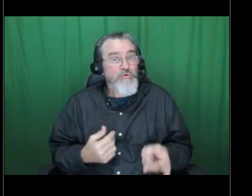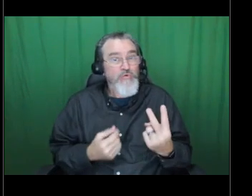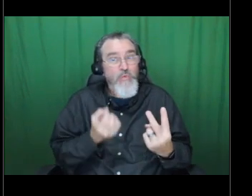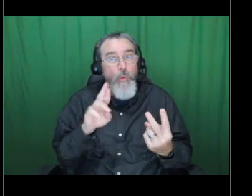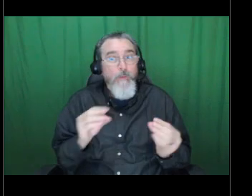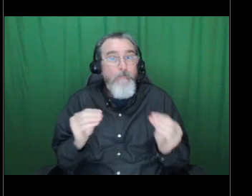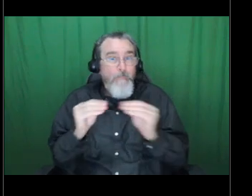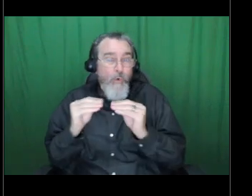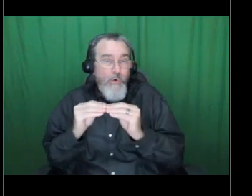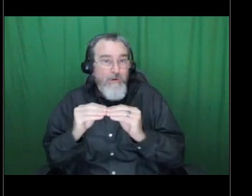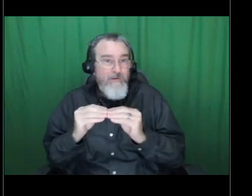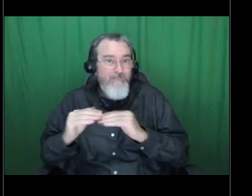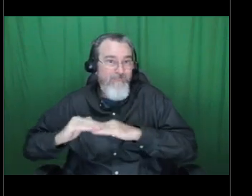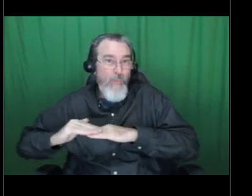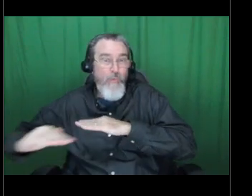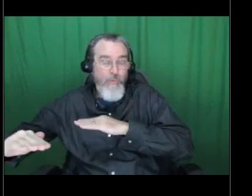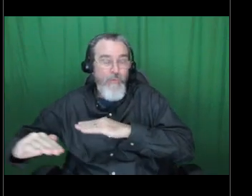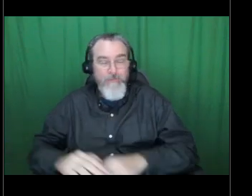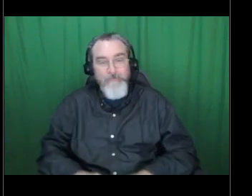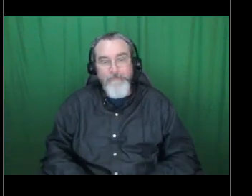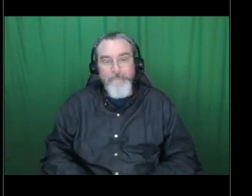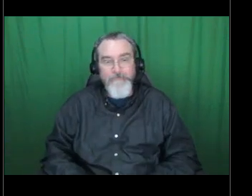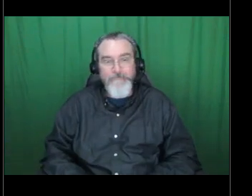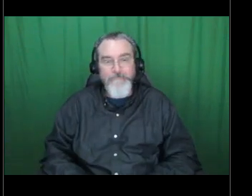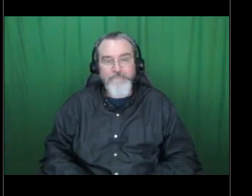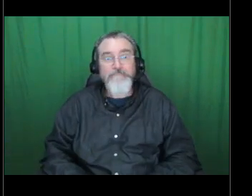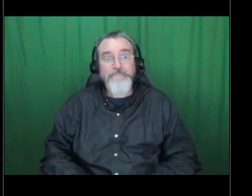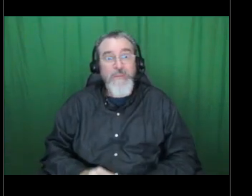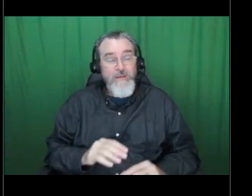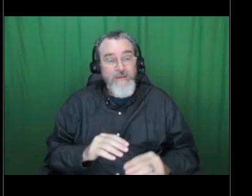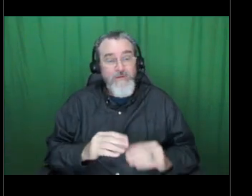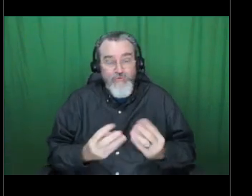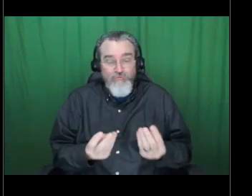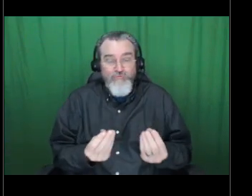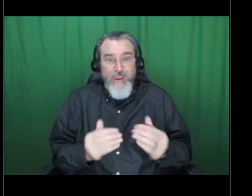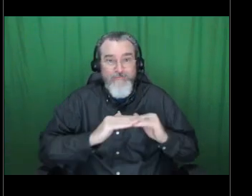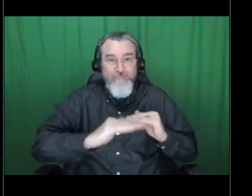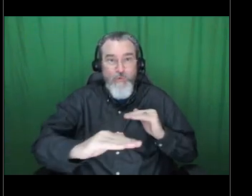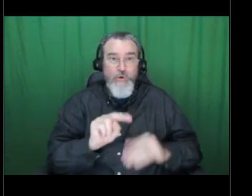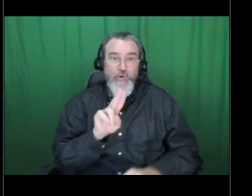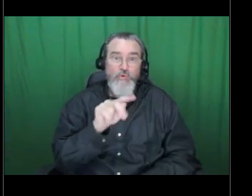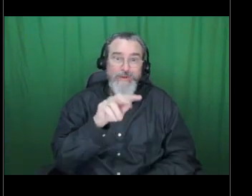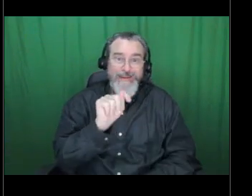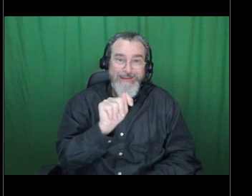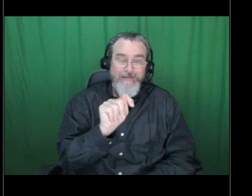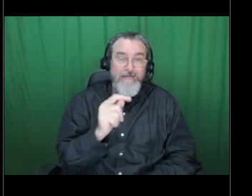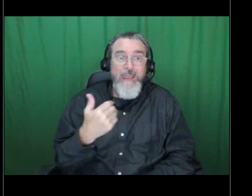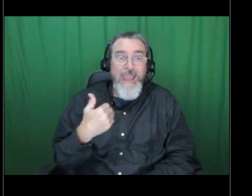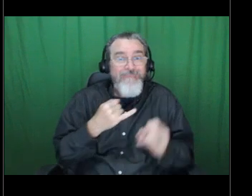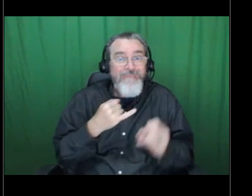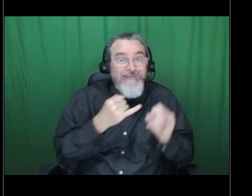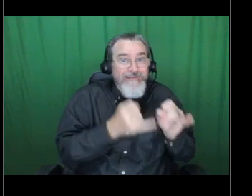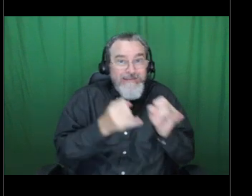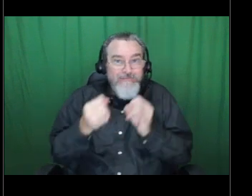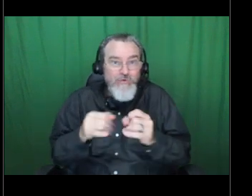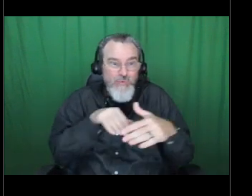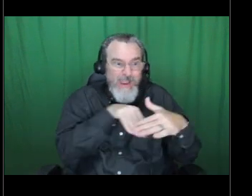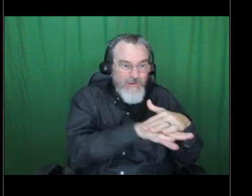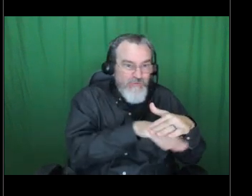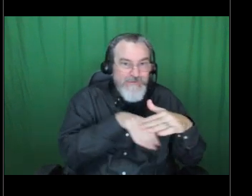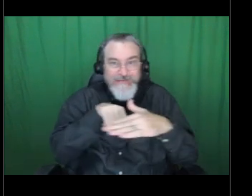Where a building has ground floor units with their own individual entrances on